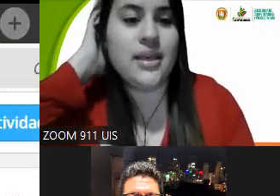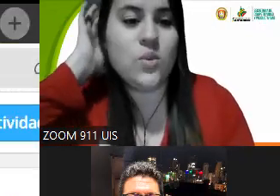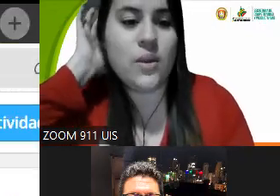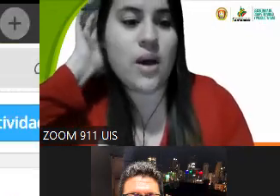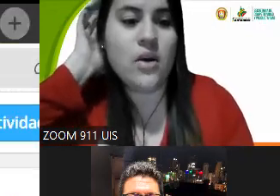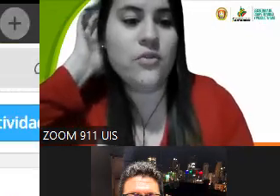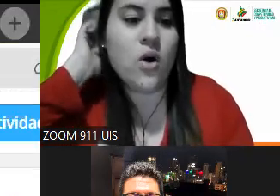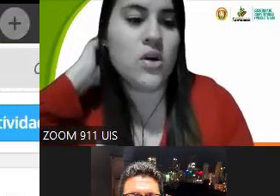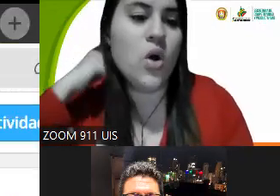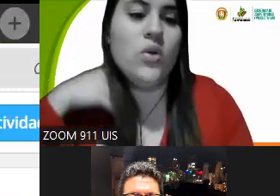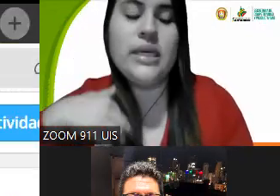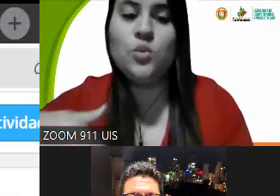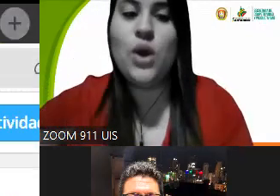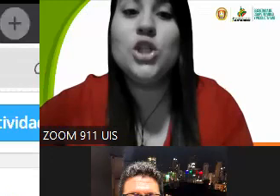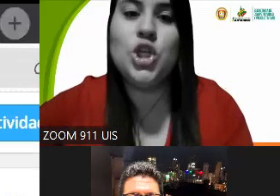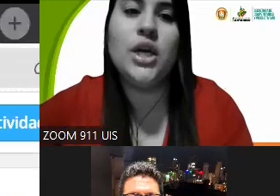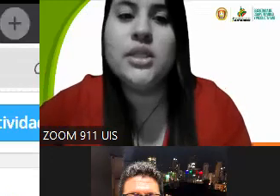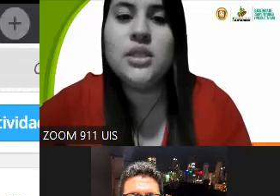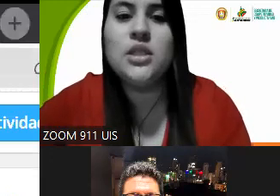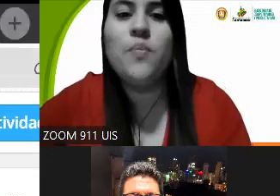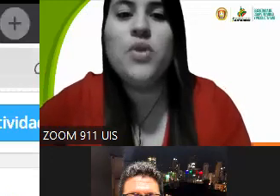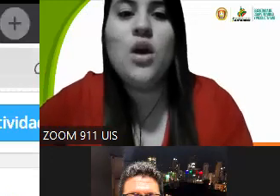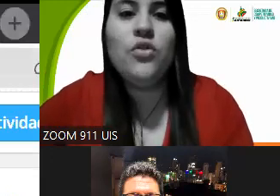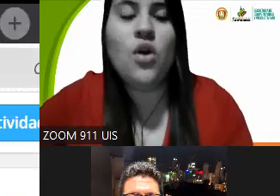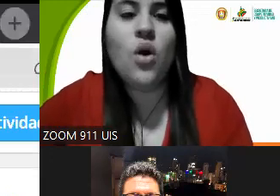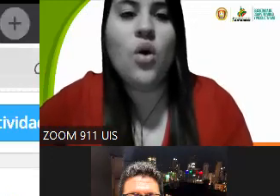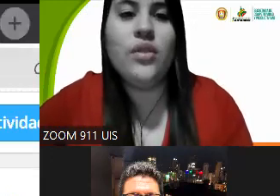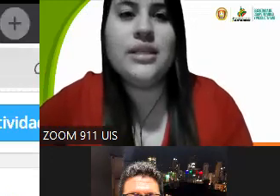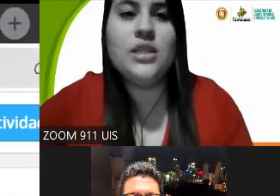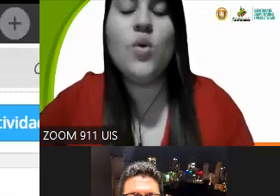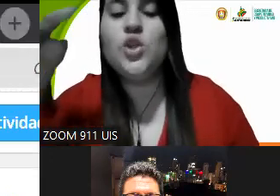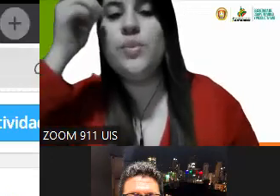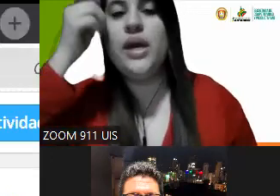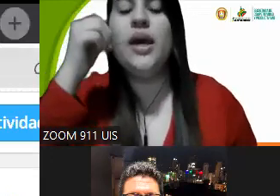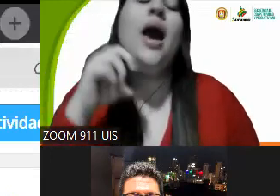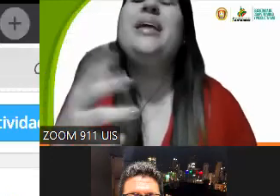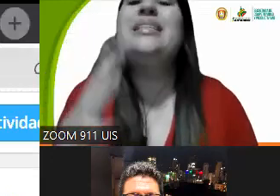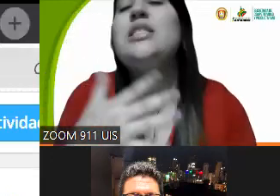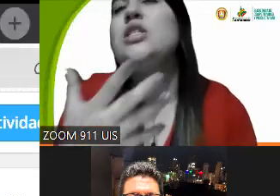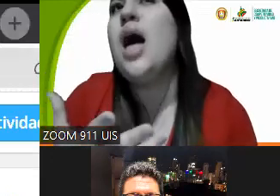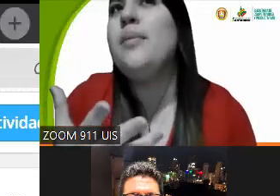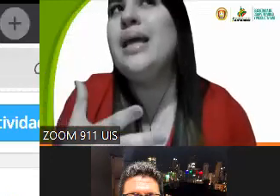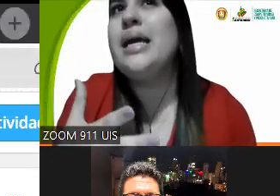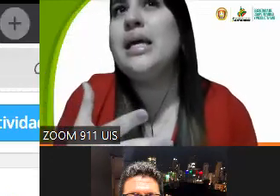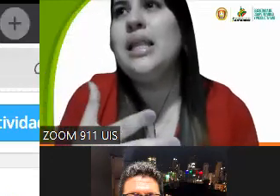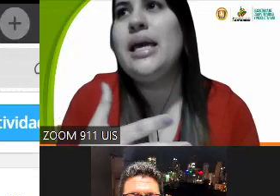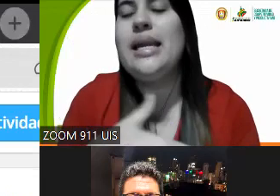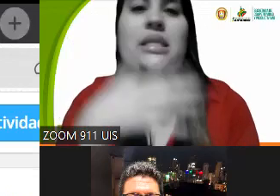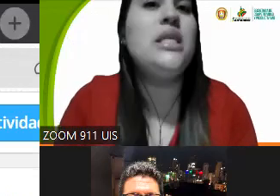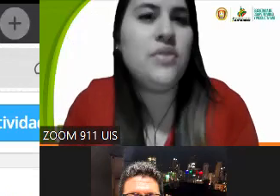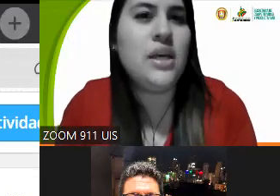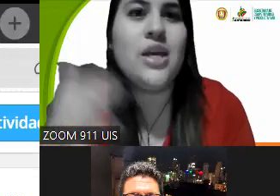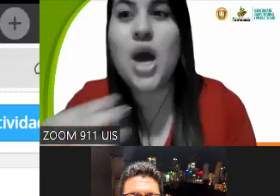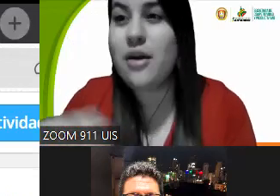is this one about phone call expressions. So this is going to be, this is not like